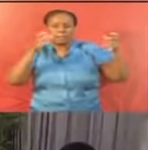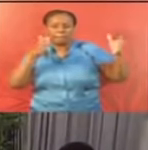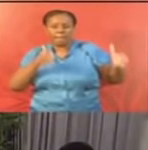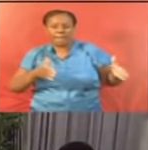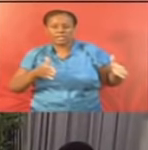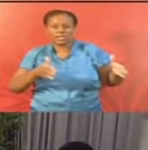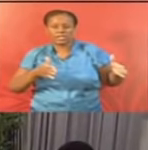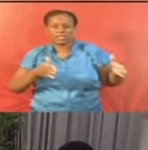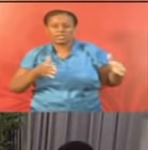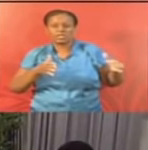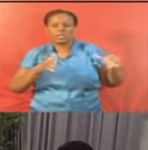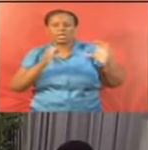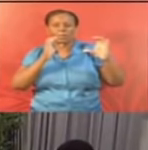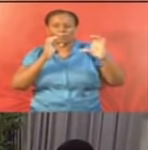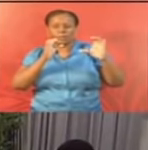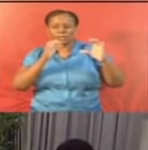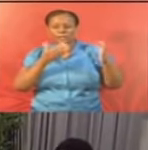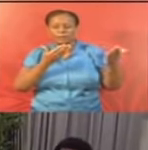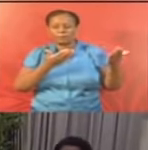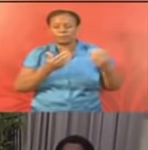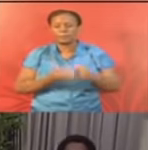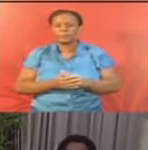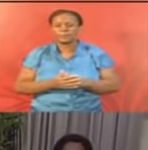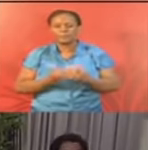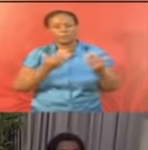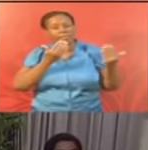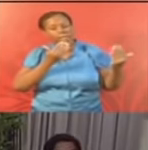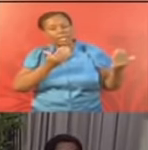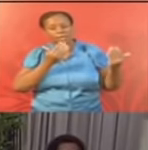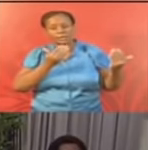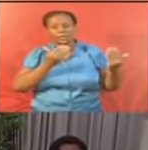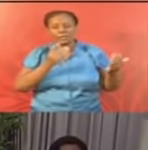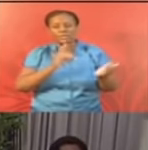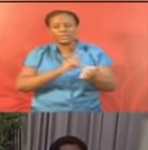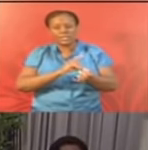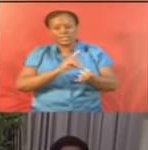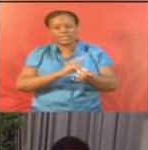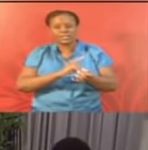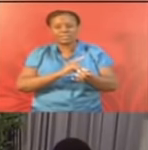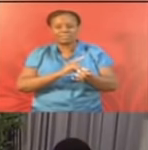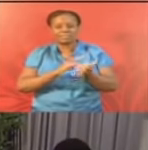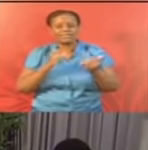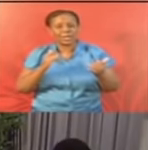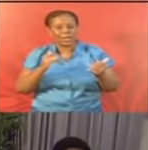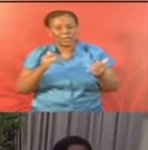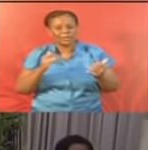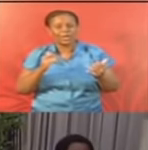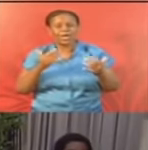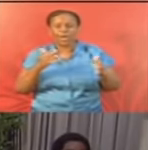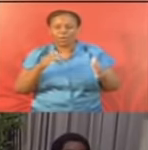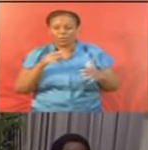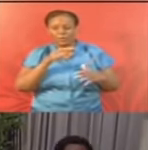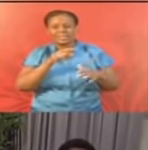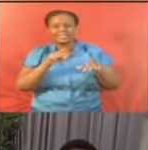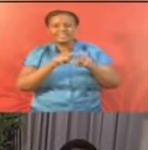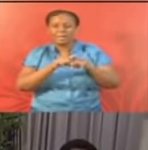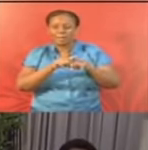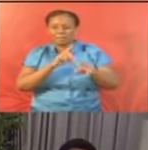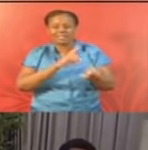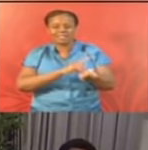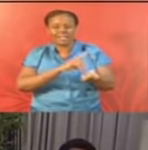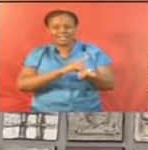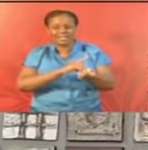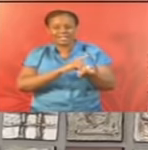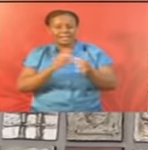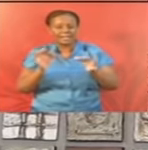Thank you very much, Dr. Hines. And we go back to Dr. Hines for the epidemiological update. Okay,